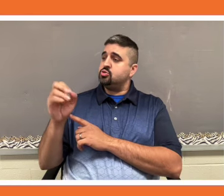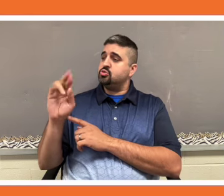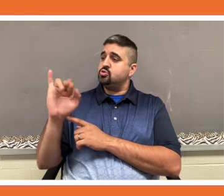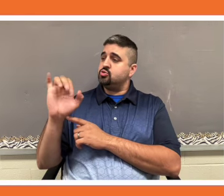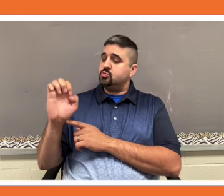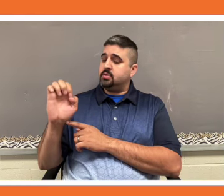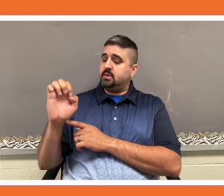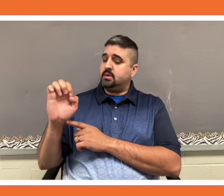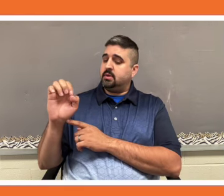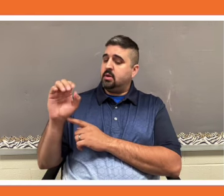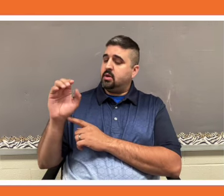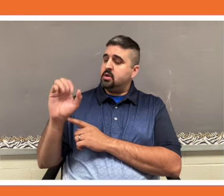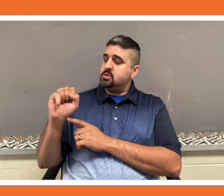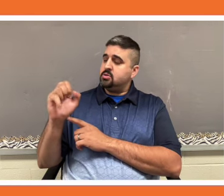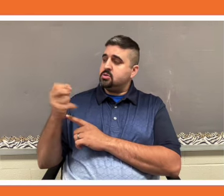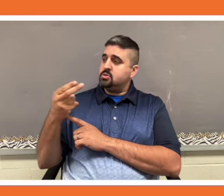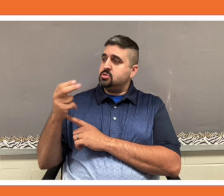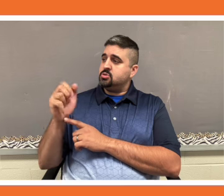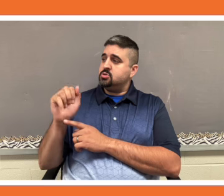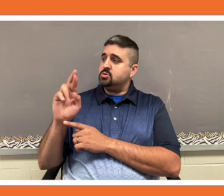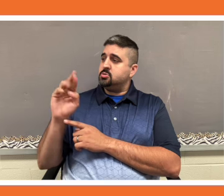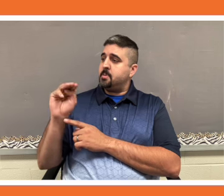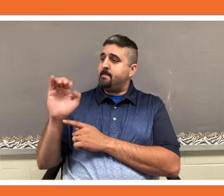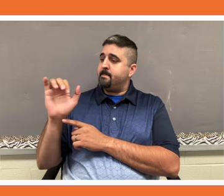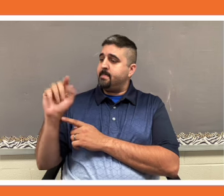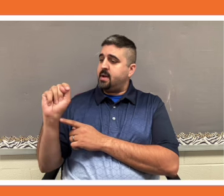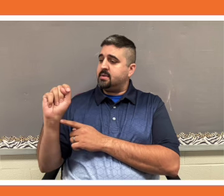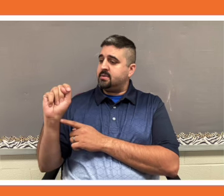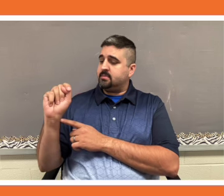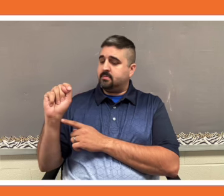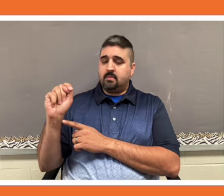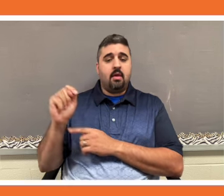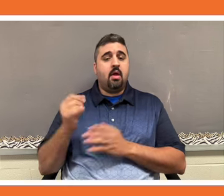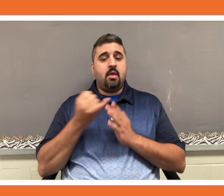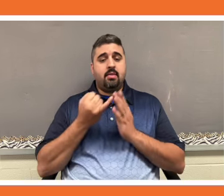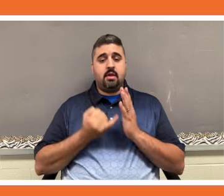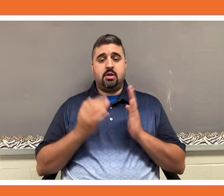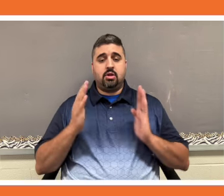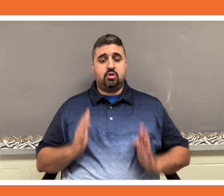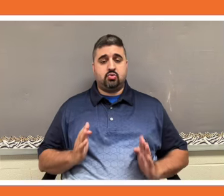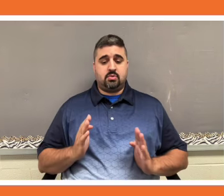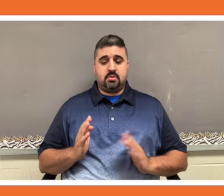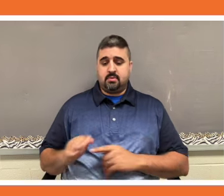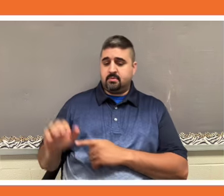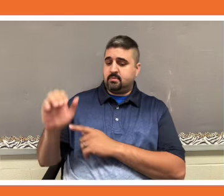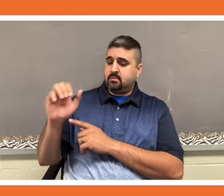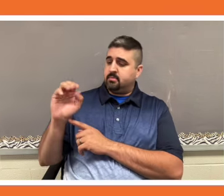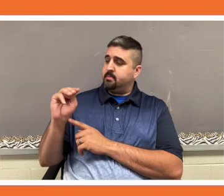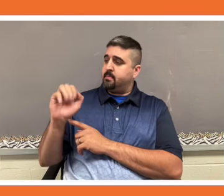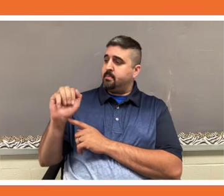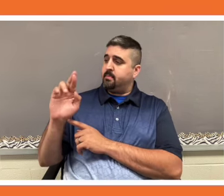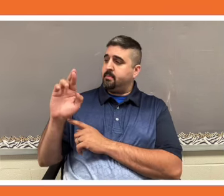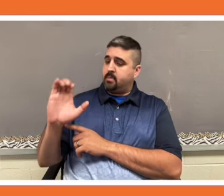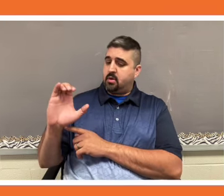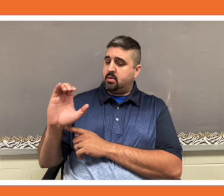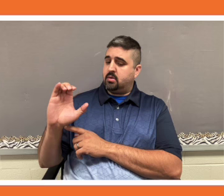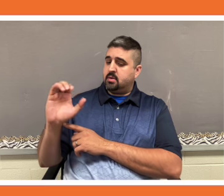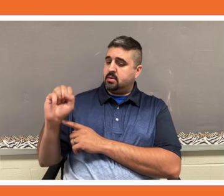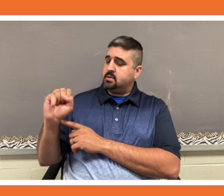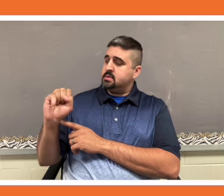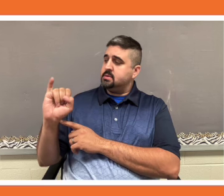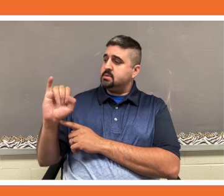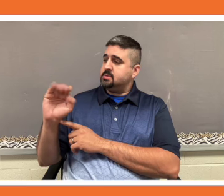It was written by Marjorie Charmot and was illustrated by